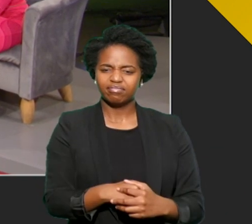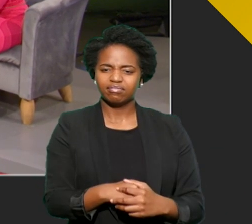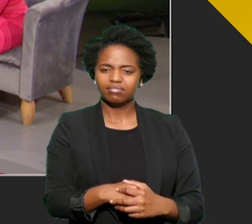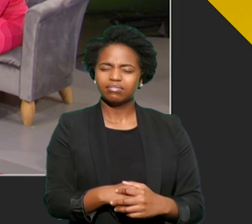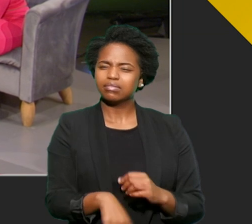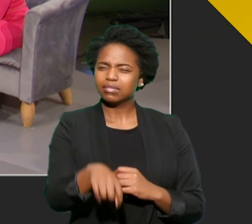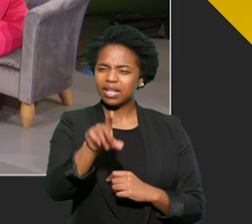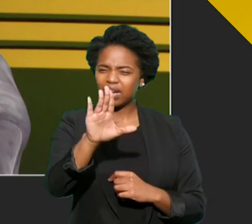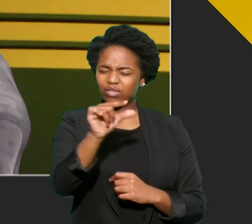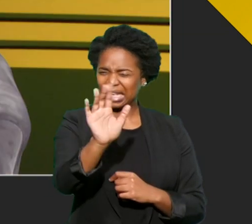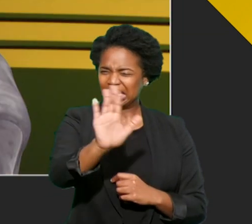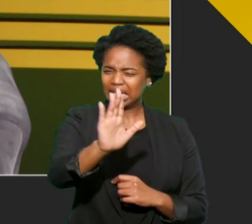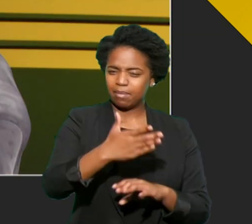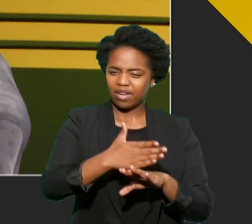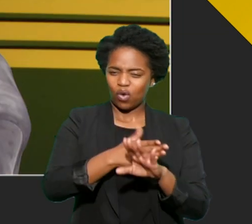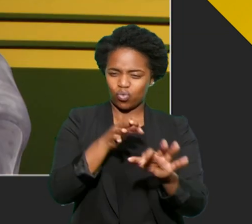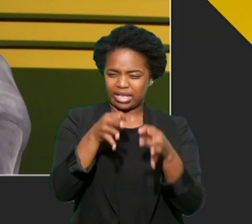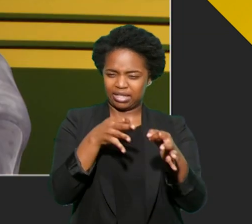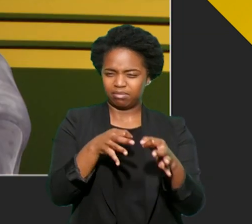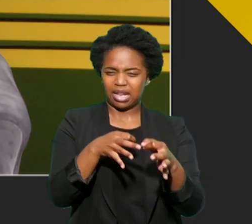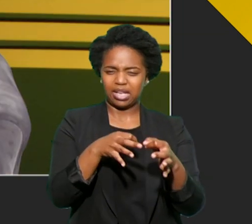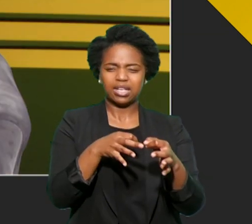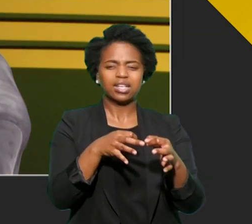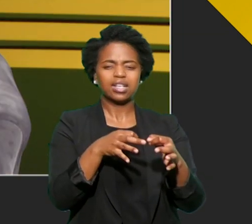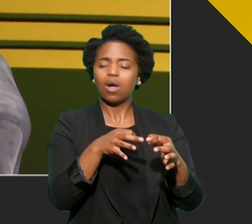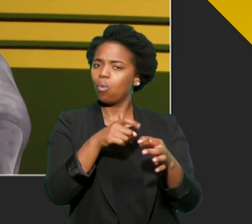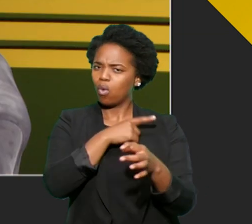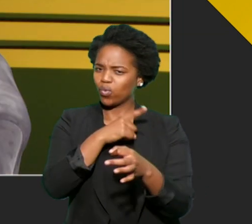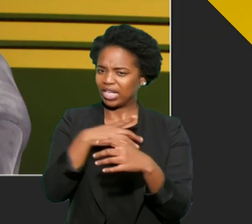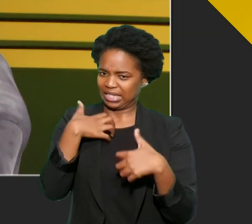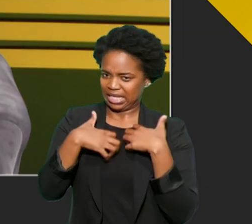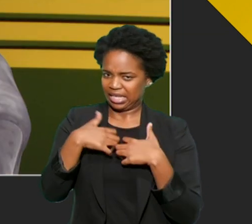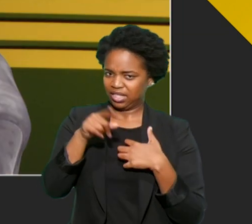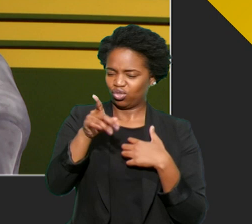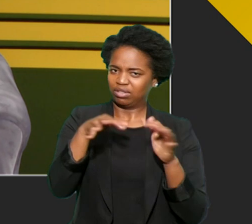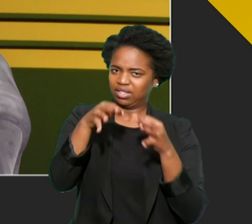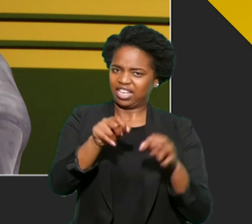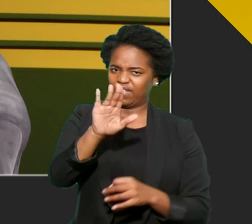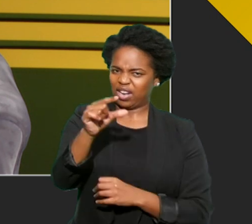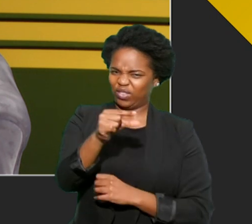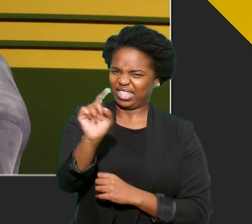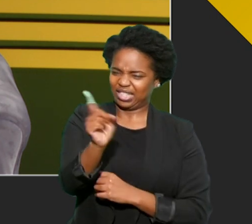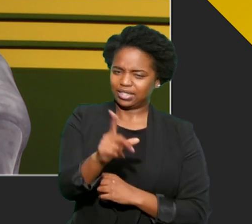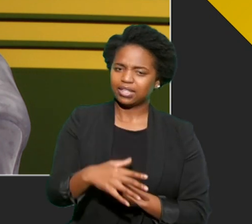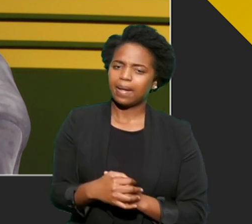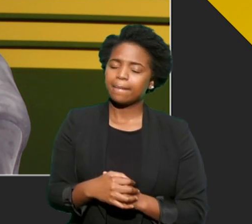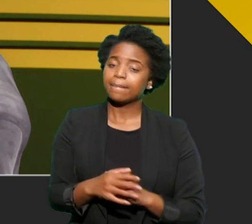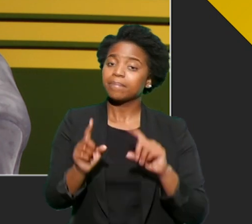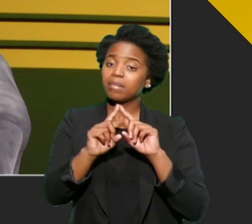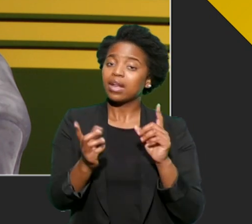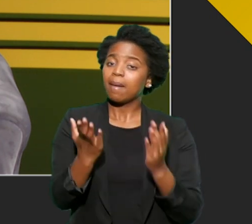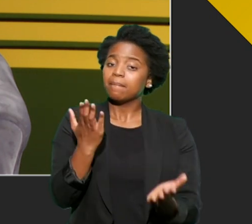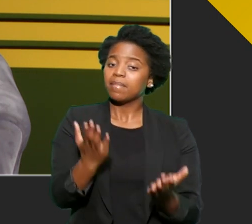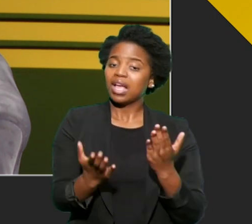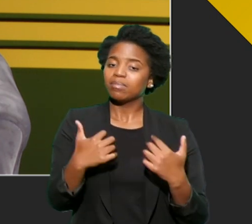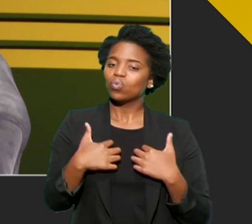5G? Professor, just before you explain to us, because we are quite excited and anticipating for your explanation on what 5G is, perhaps maybe we can